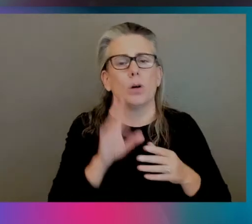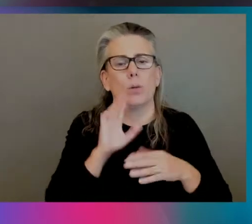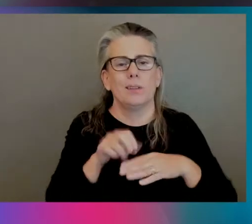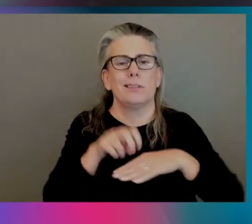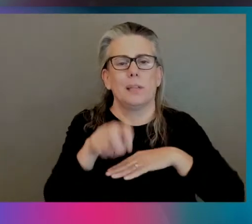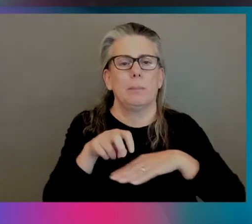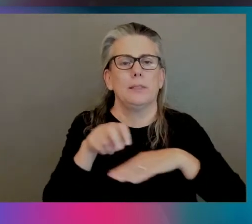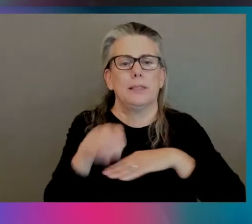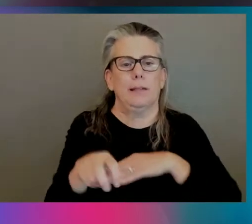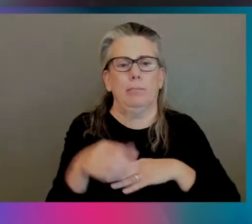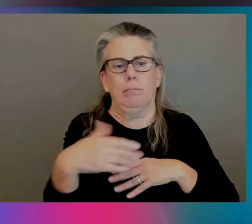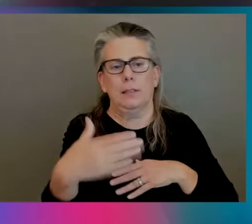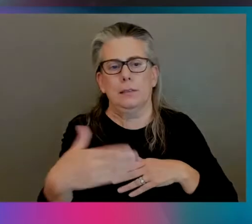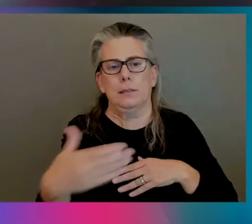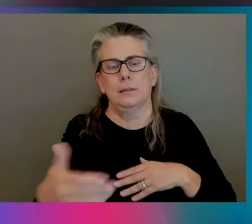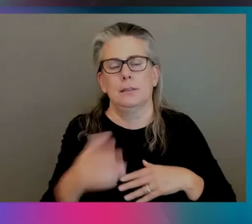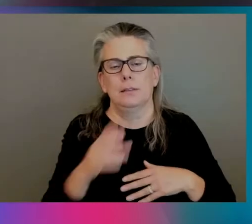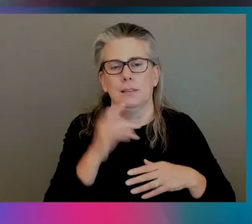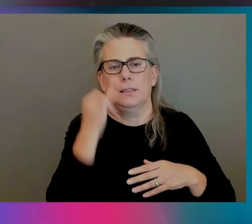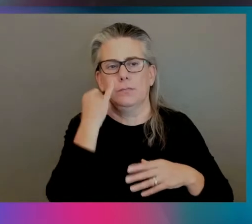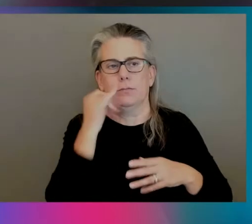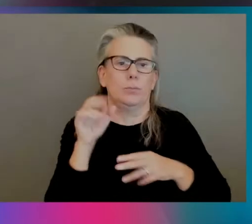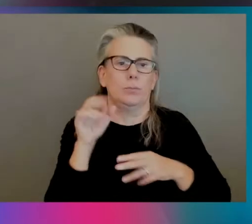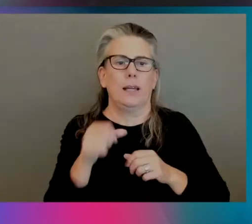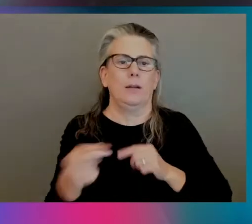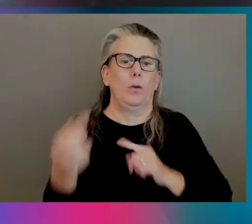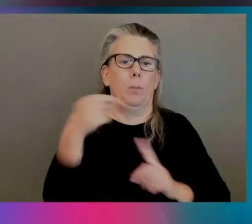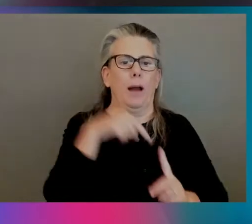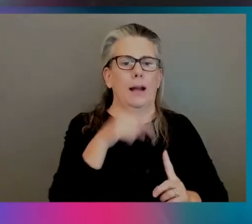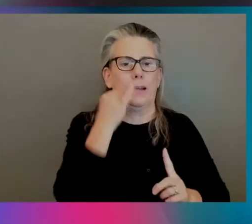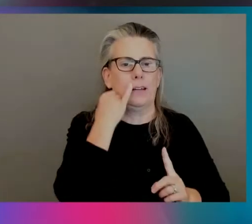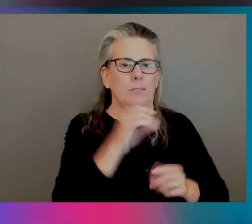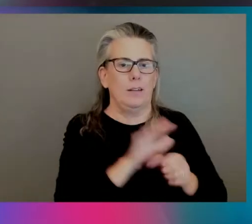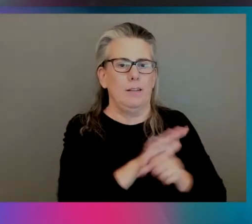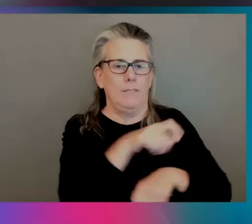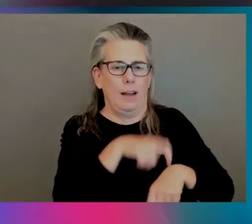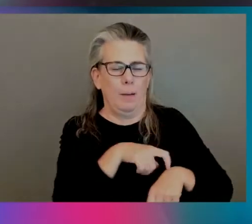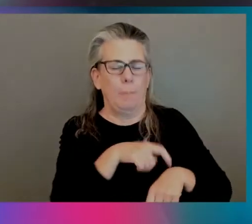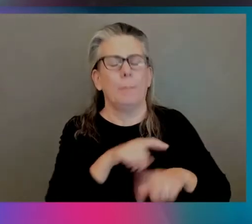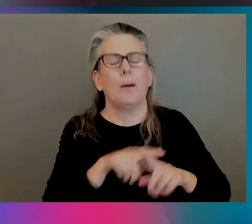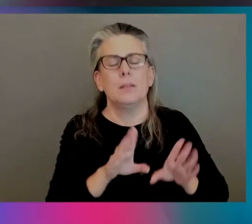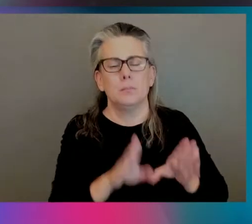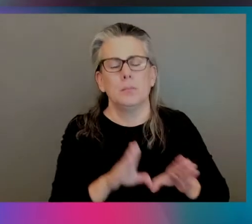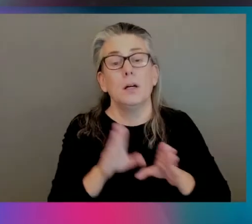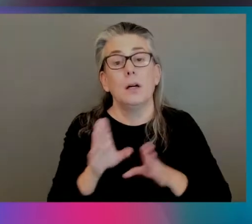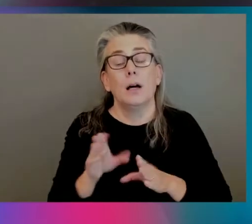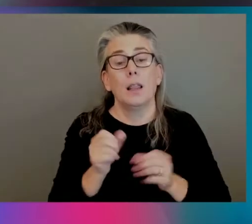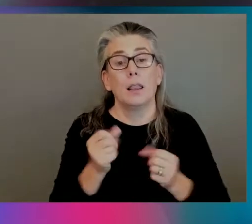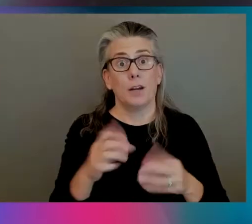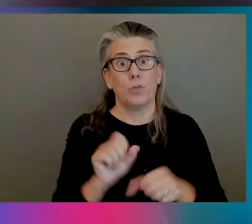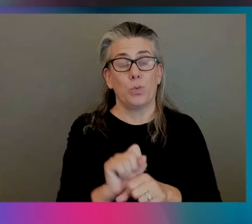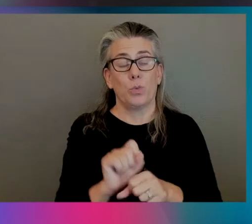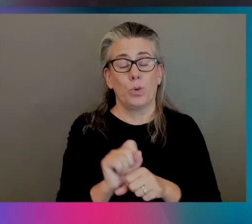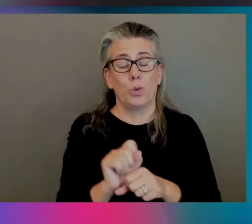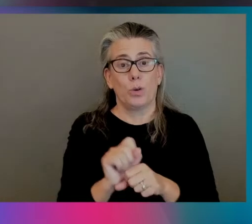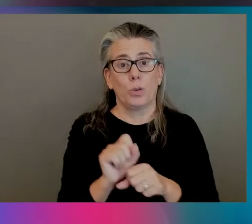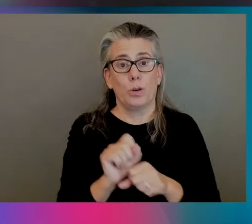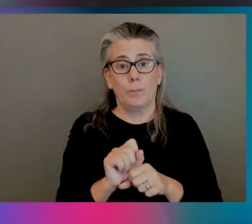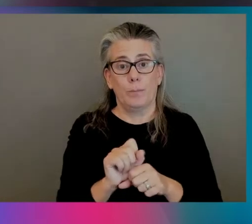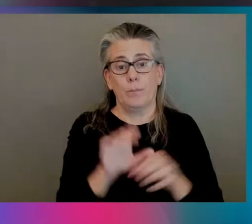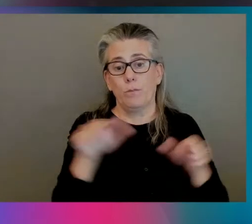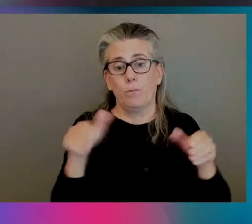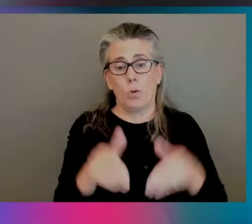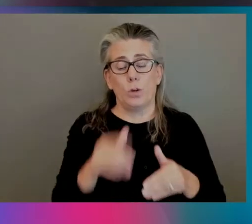to it if we have time. But the idea is a lot of work has gone into how to support things like new content. So